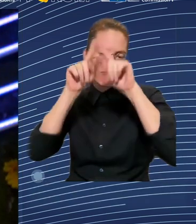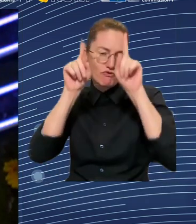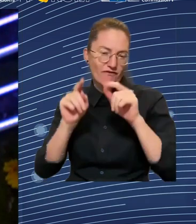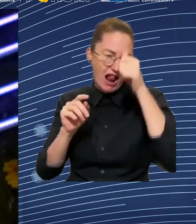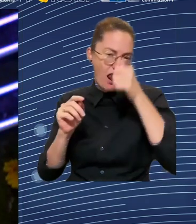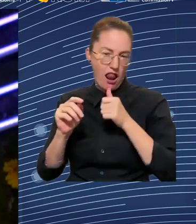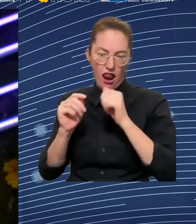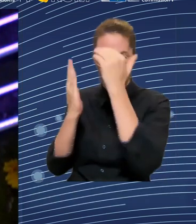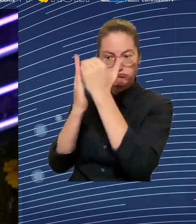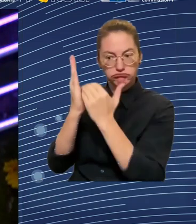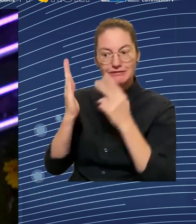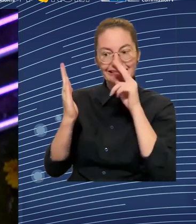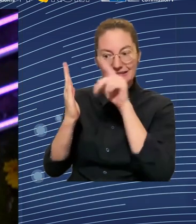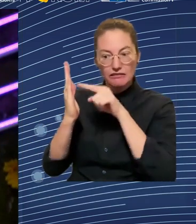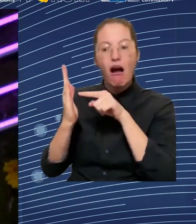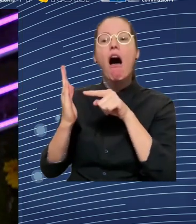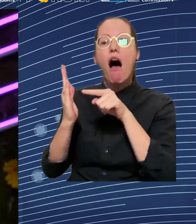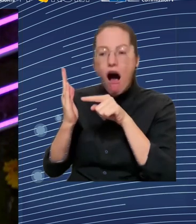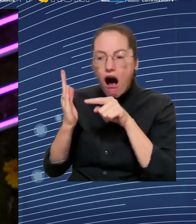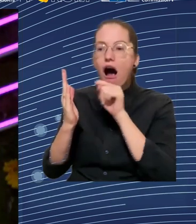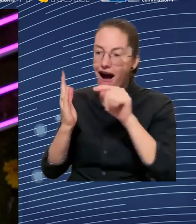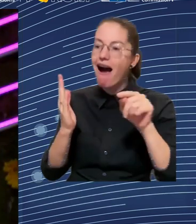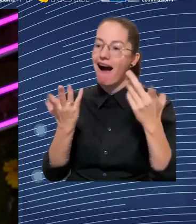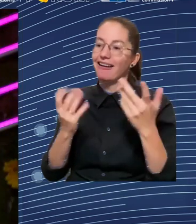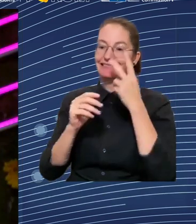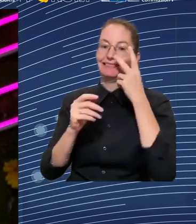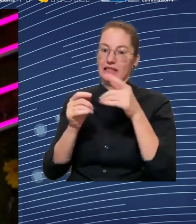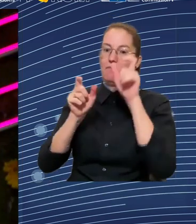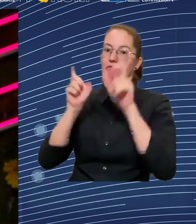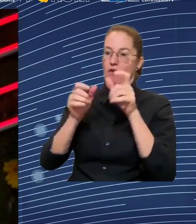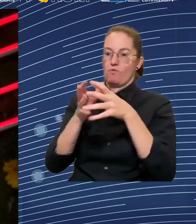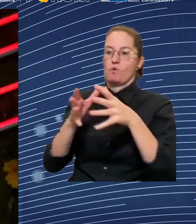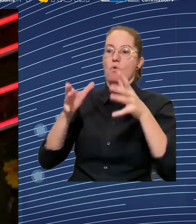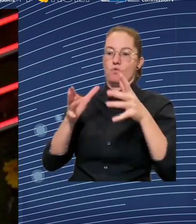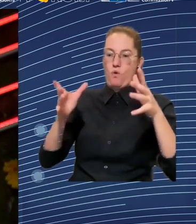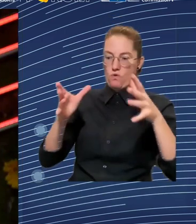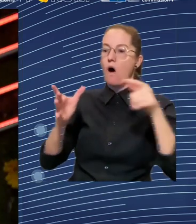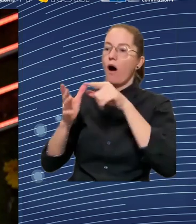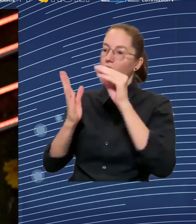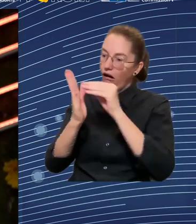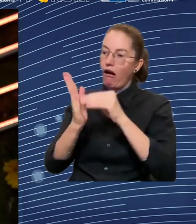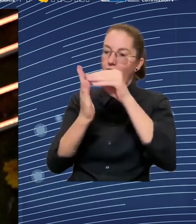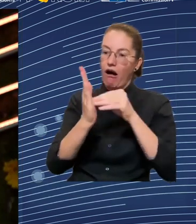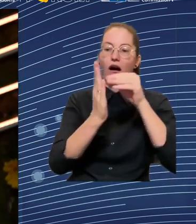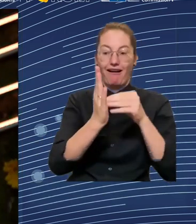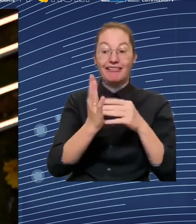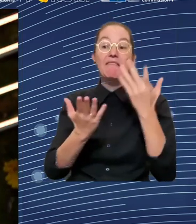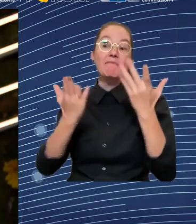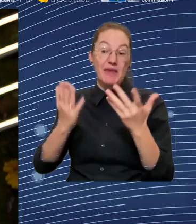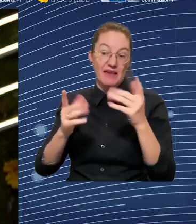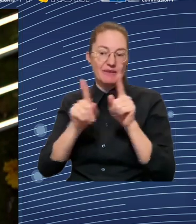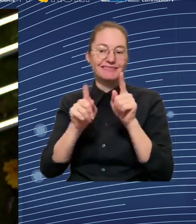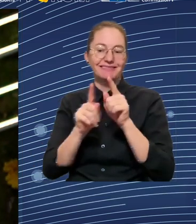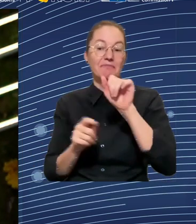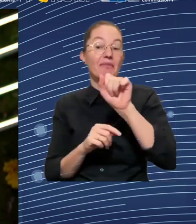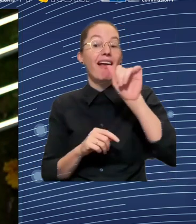know, well, at least expand access to opportunity in the labor market. On a platform perspective, as I said, we have 1 billion